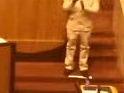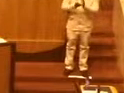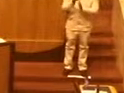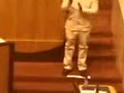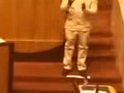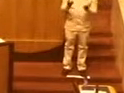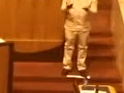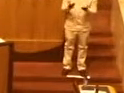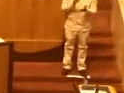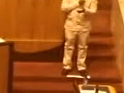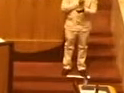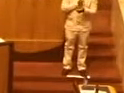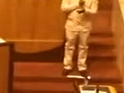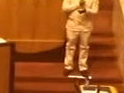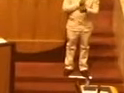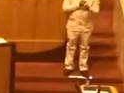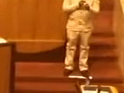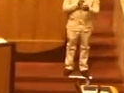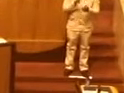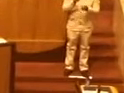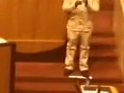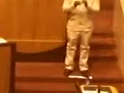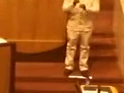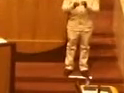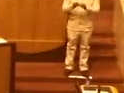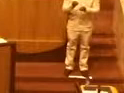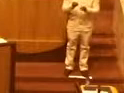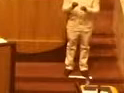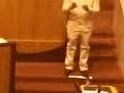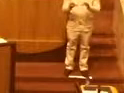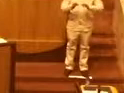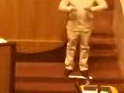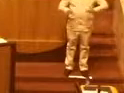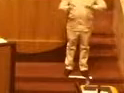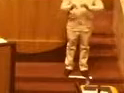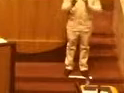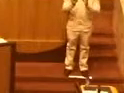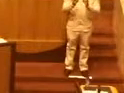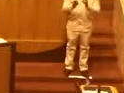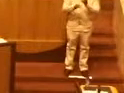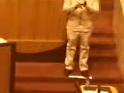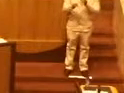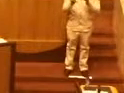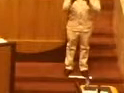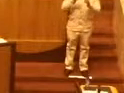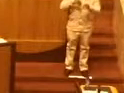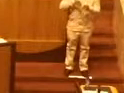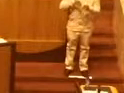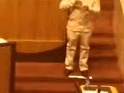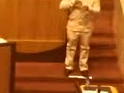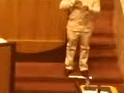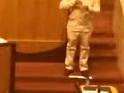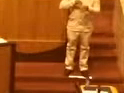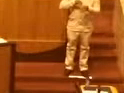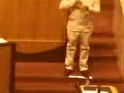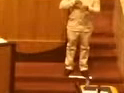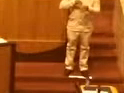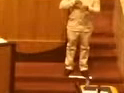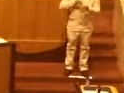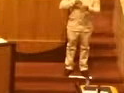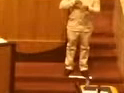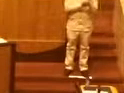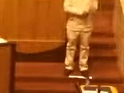of conducive environment for thriving of economic growth, reduction of poverty, creation